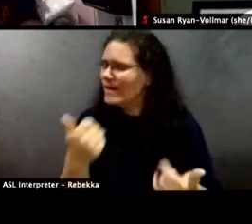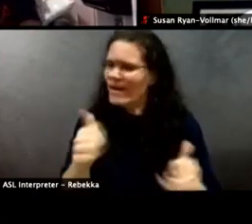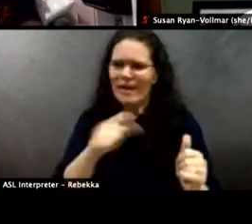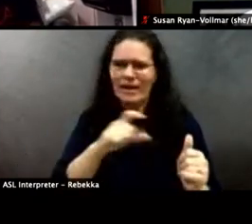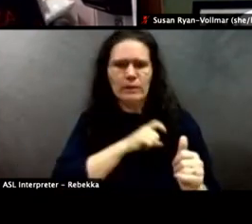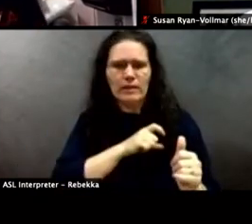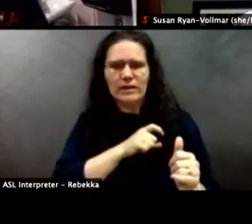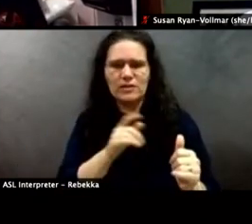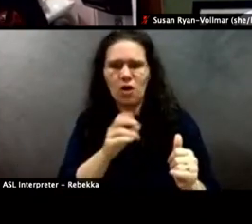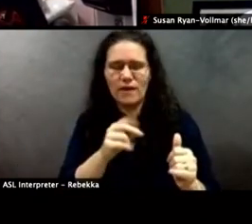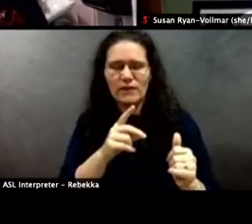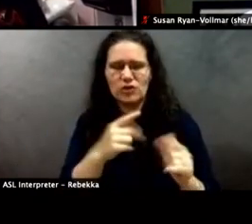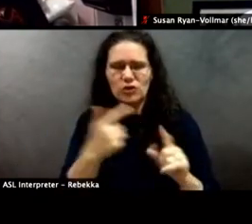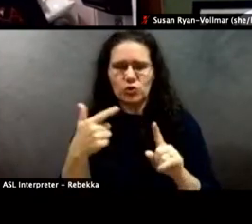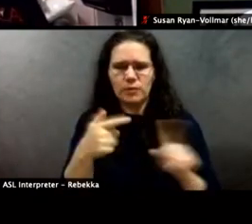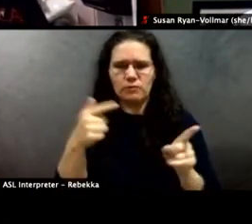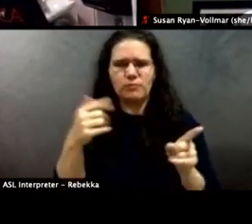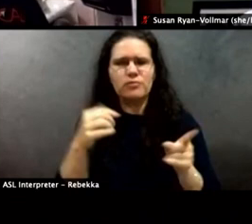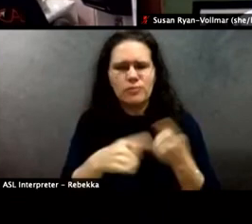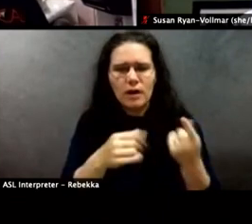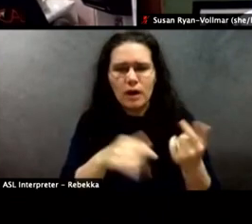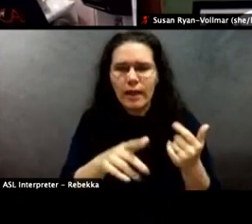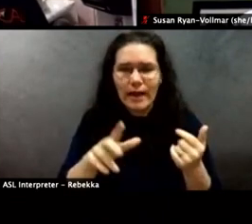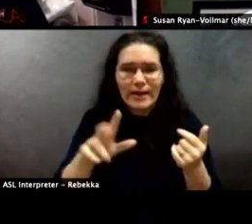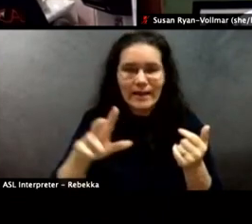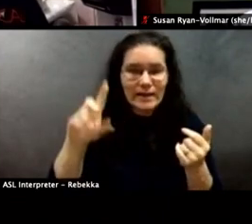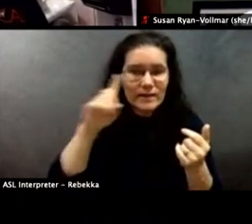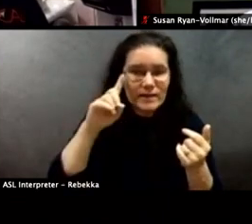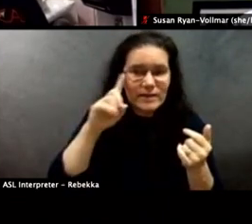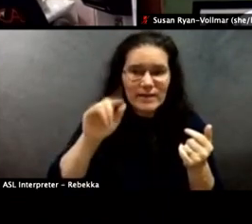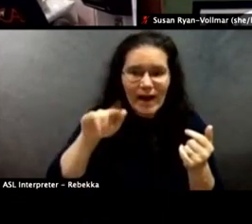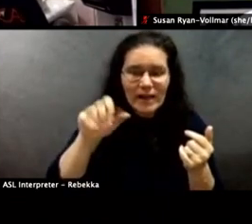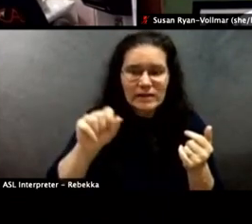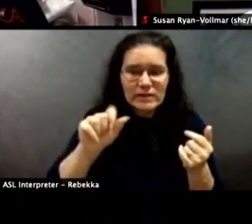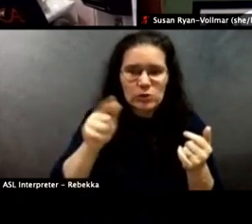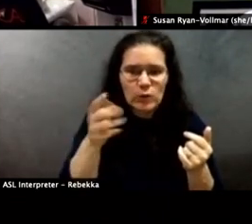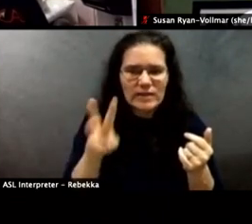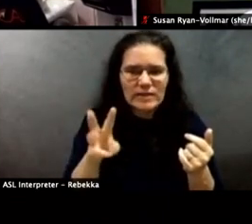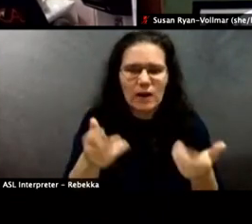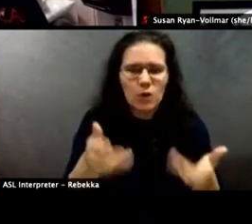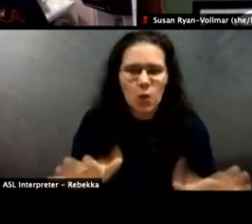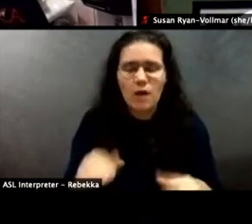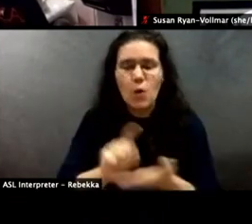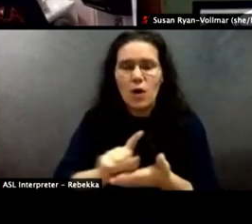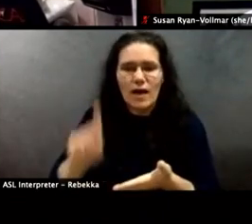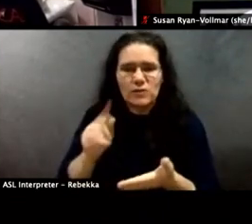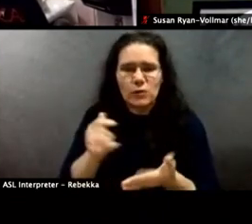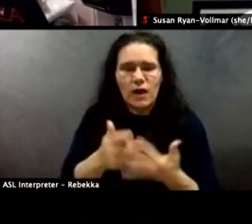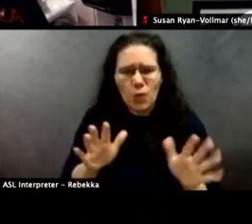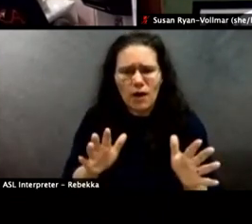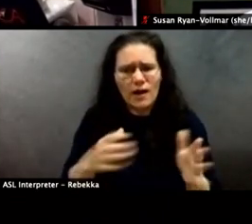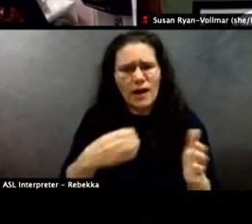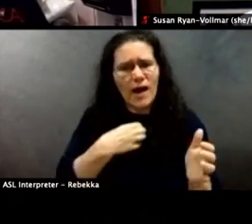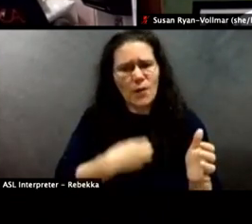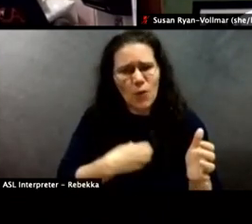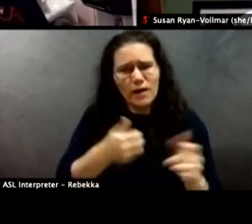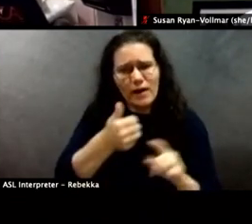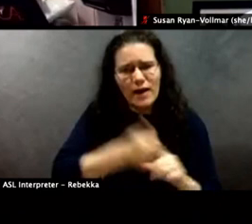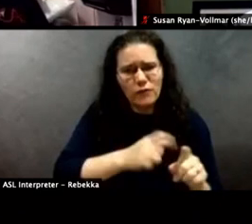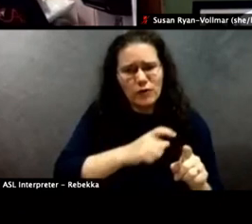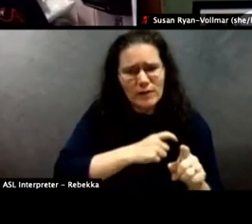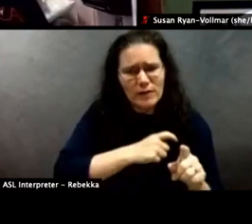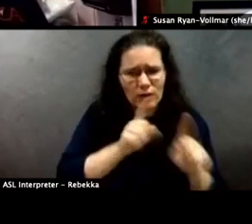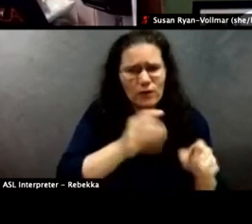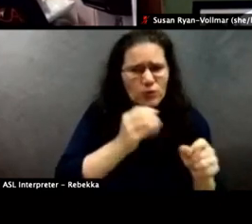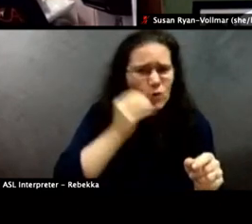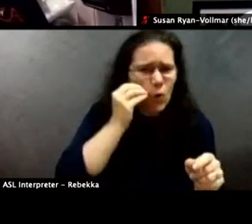in Dallas in 2016. I do not want to see what happened last week. I want police officers to be able to go home to their families just like I want every black and brown person to go home to their